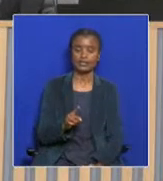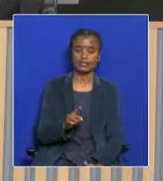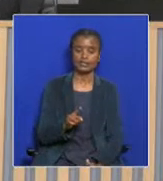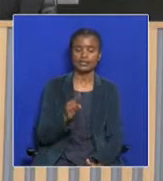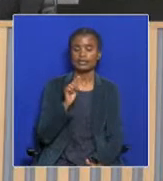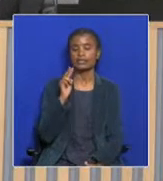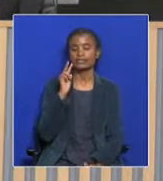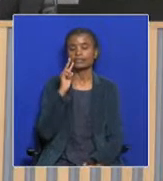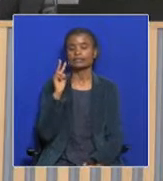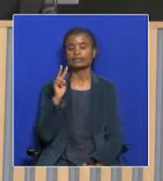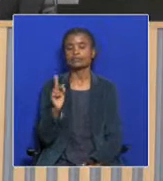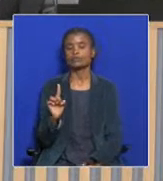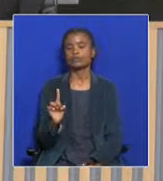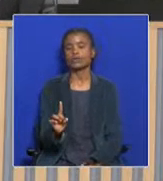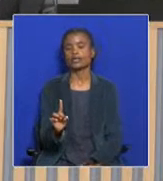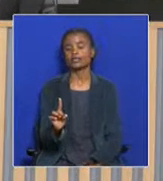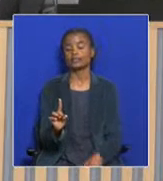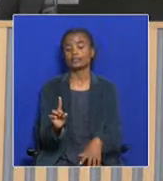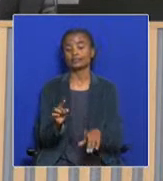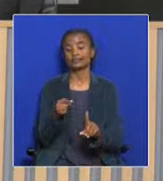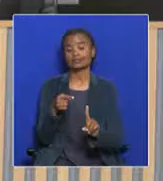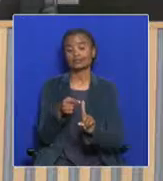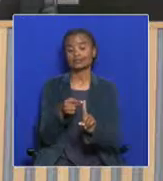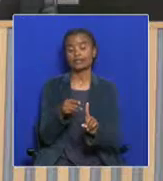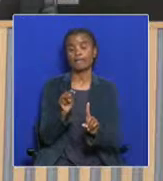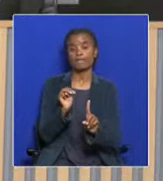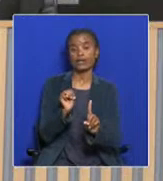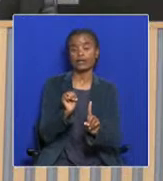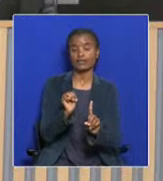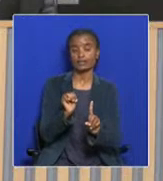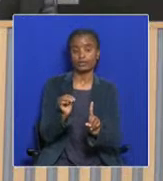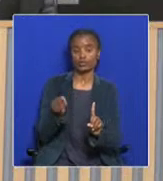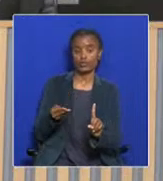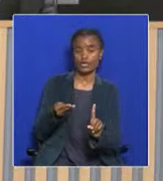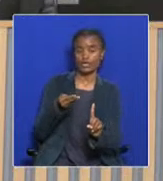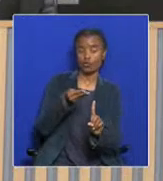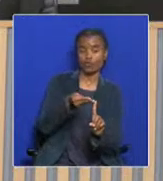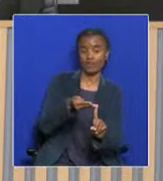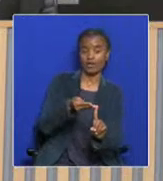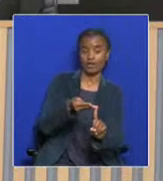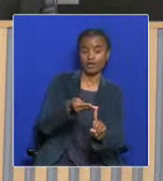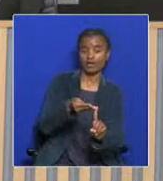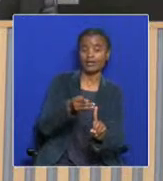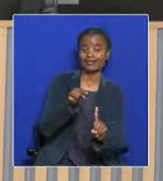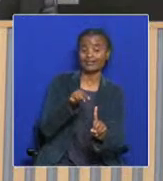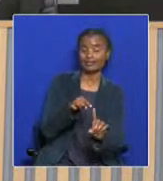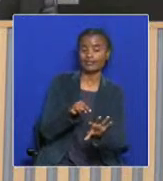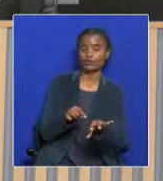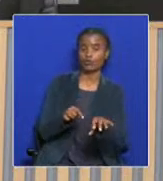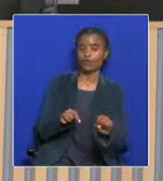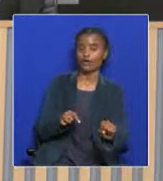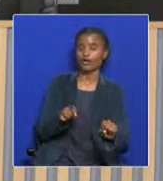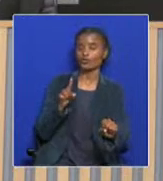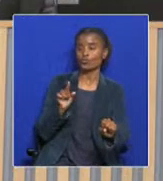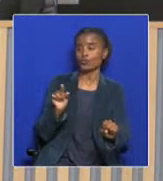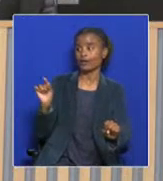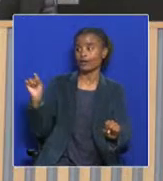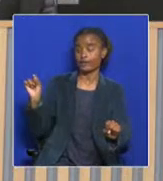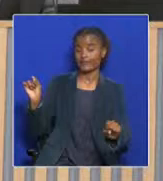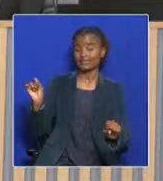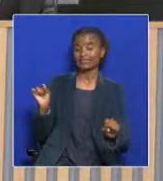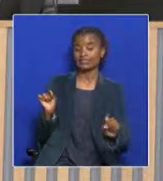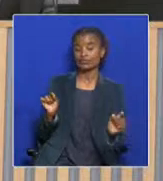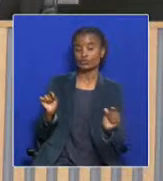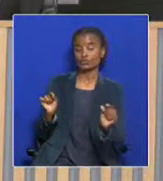you left. And then you came back and he was about to retire and his files were